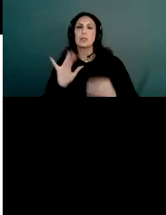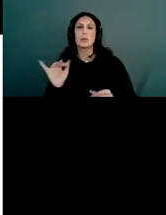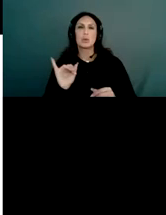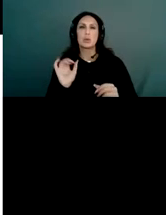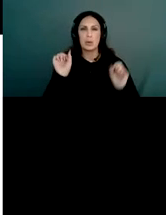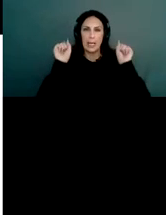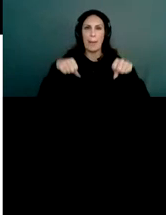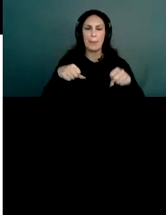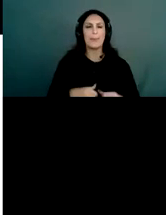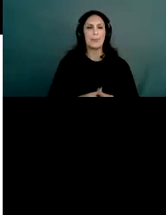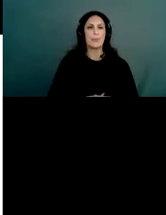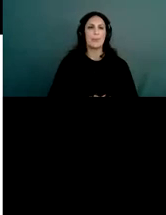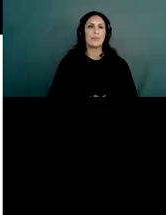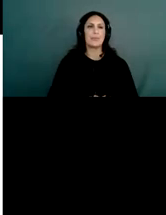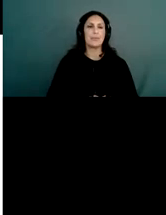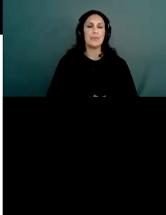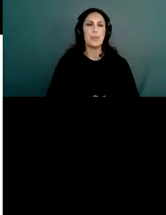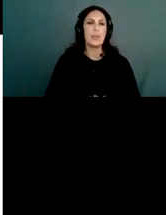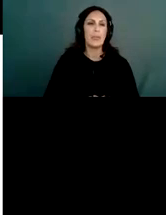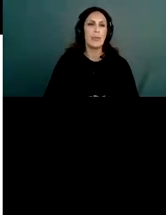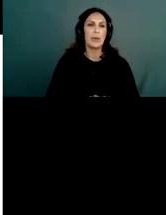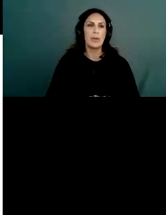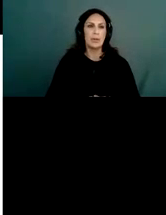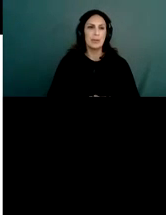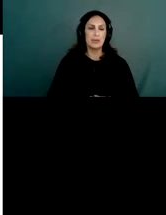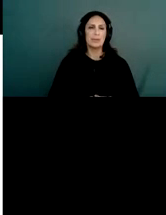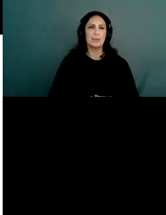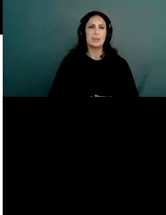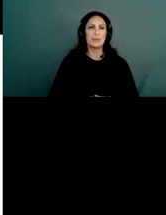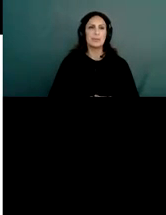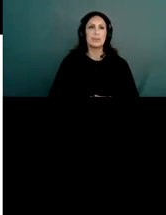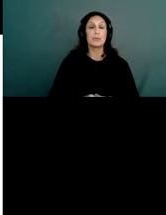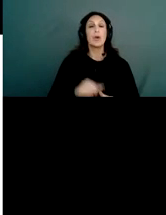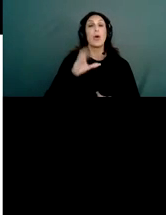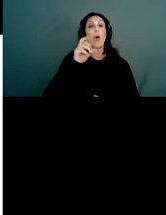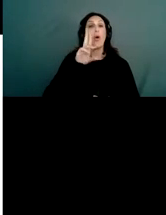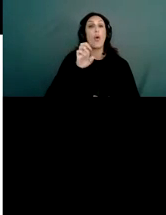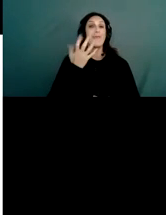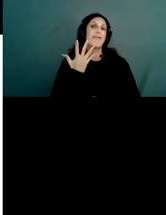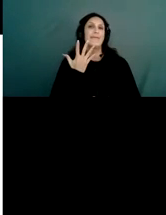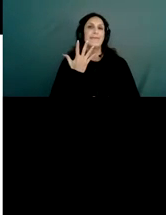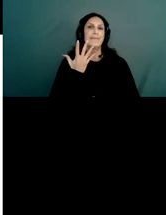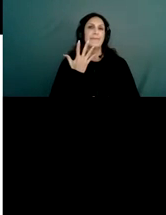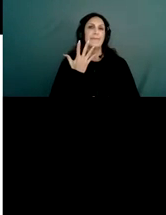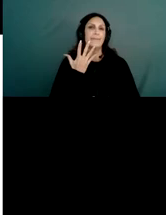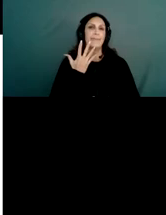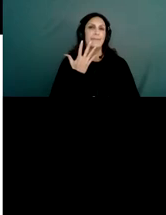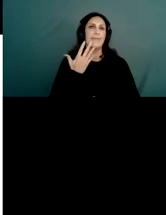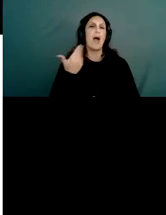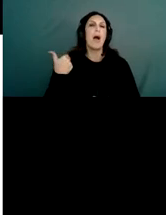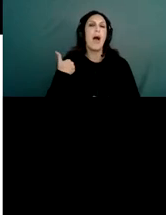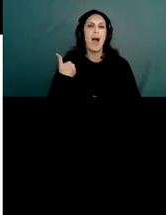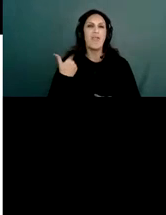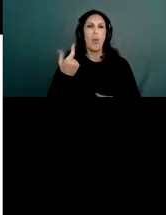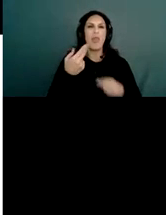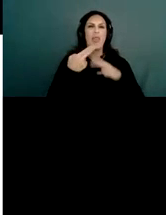And as Corey mentioned, and we've noted before, is that Core5 has a school-to-home resource hub that's available